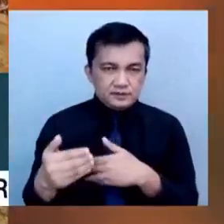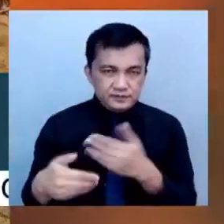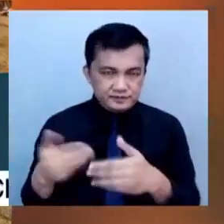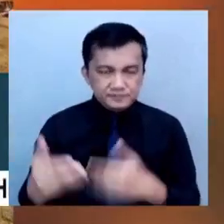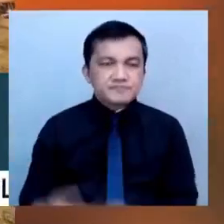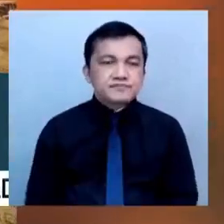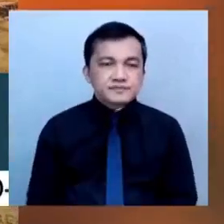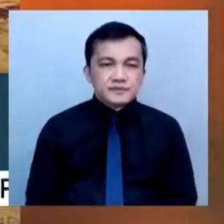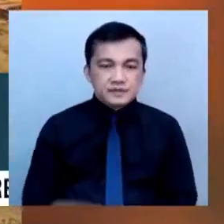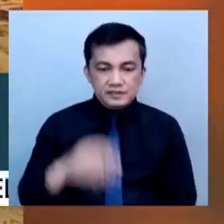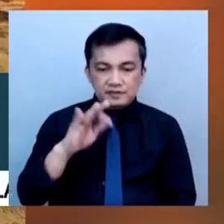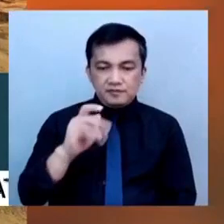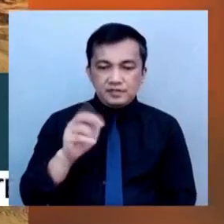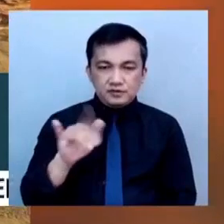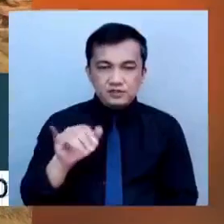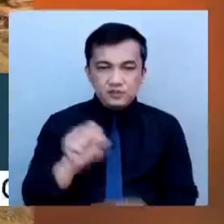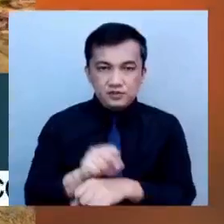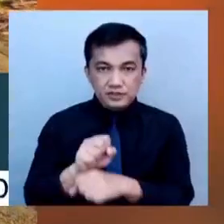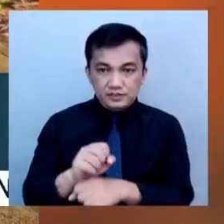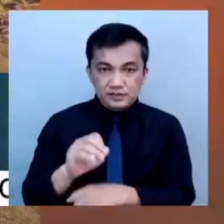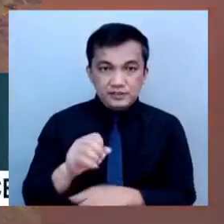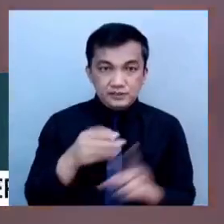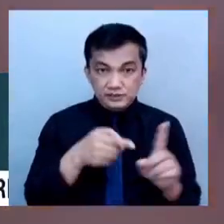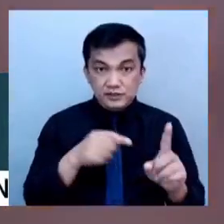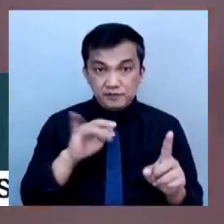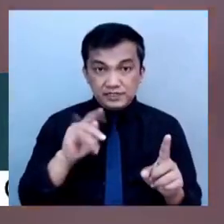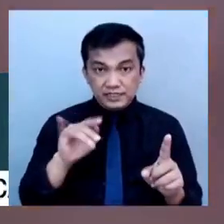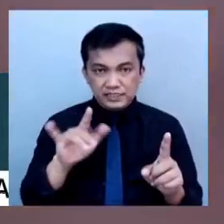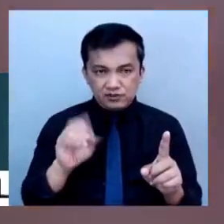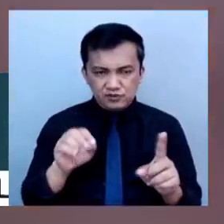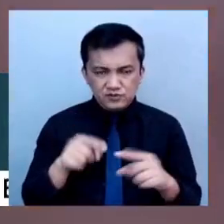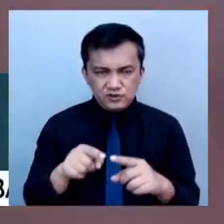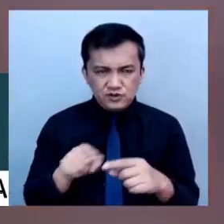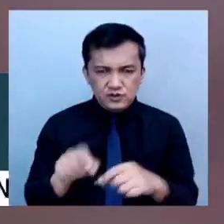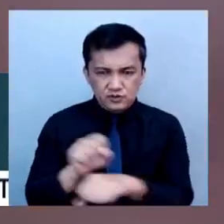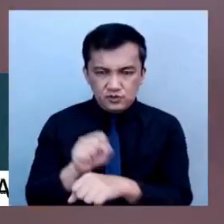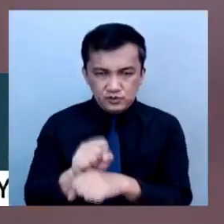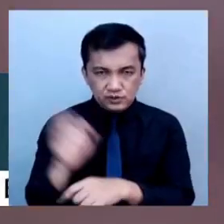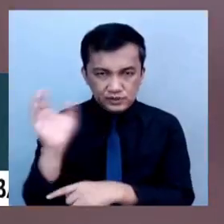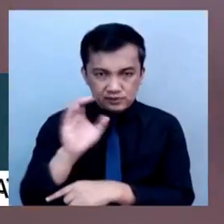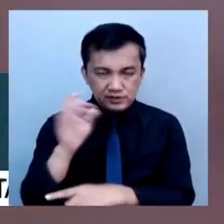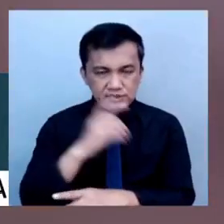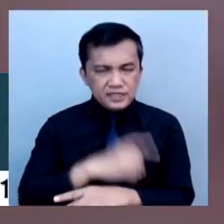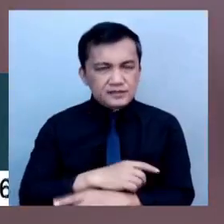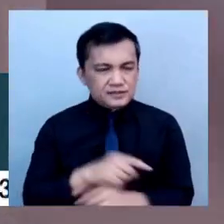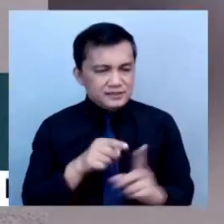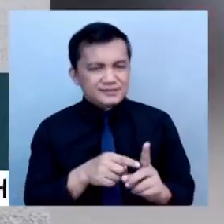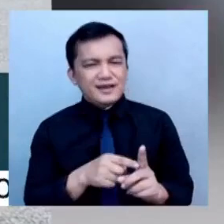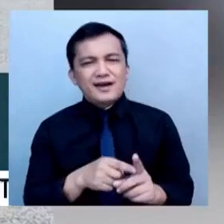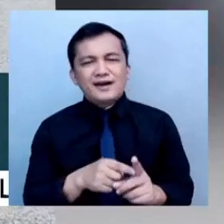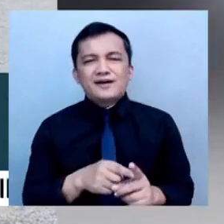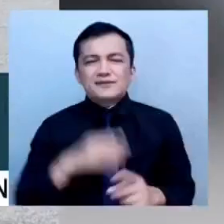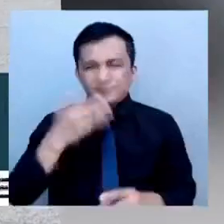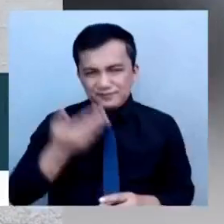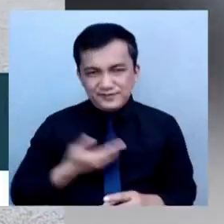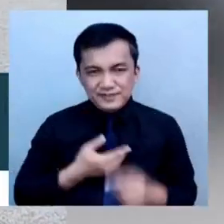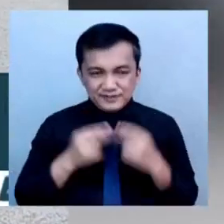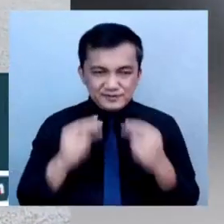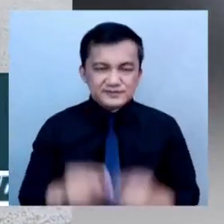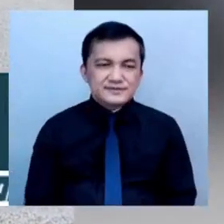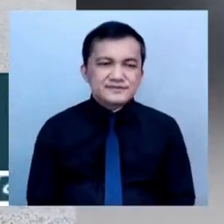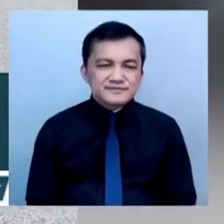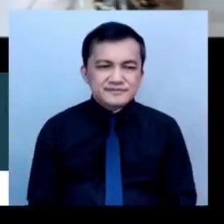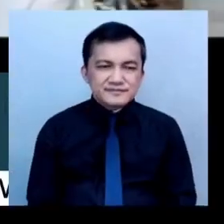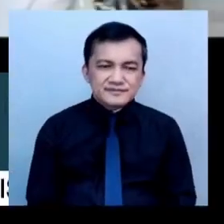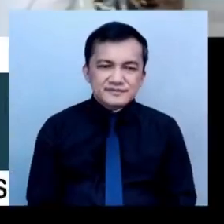factory worker Federico Gonzalez, who had to work on Christmas Day, this is very welcome news. Joyful